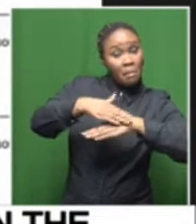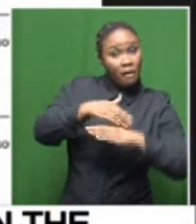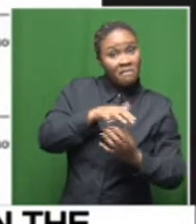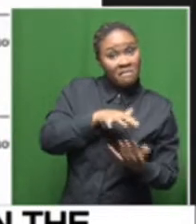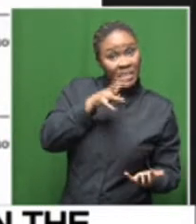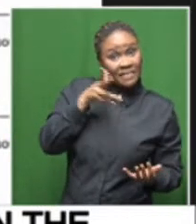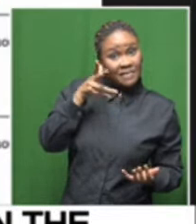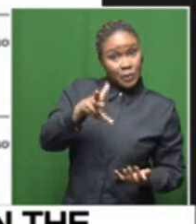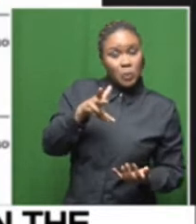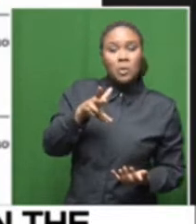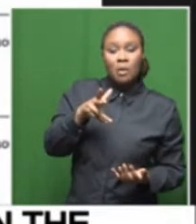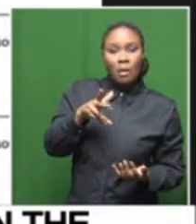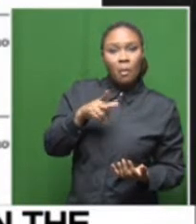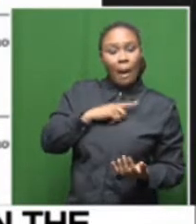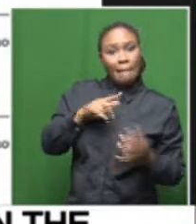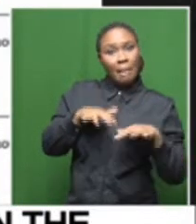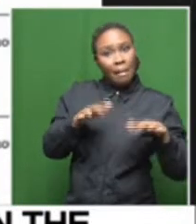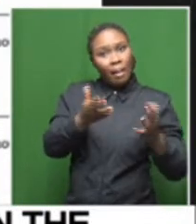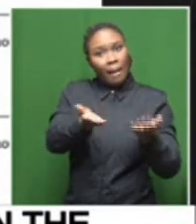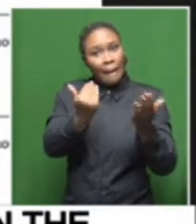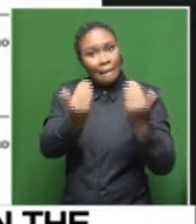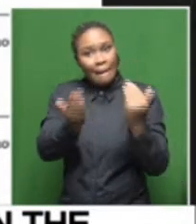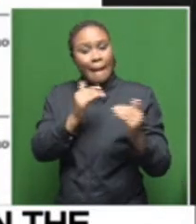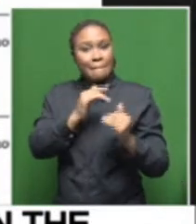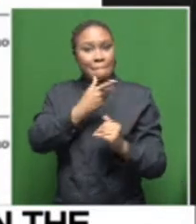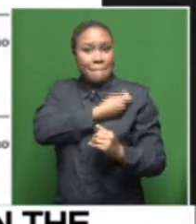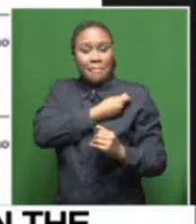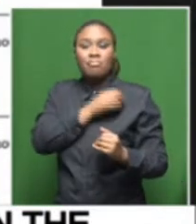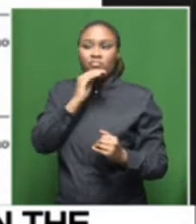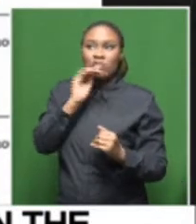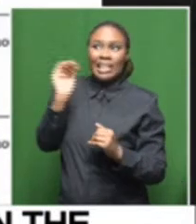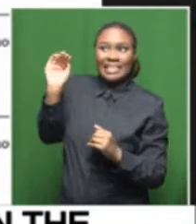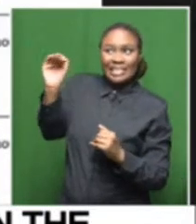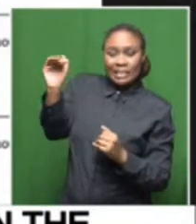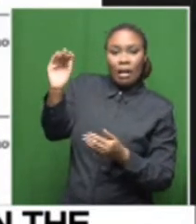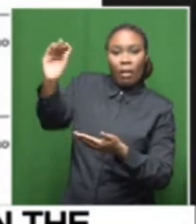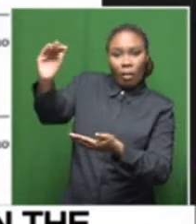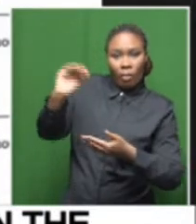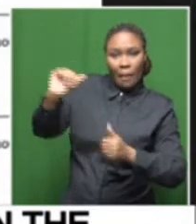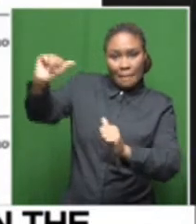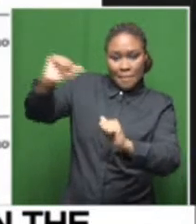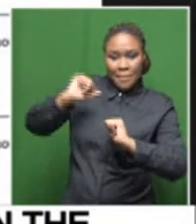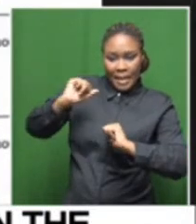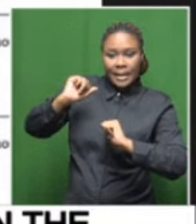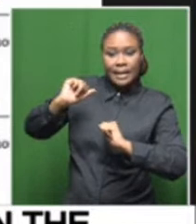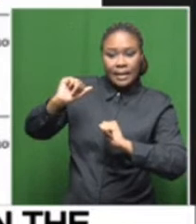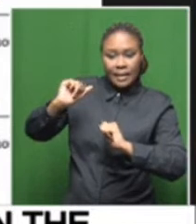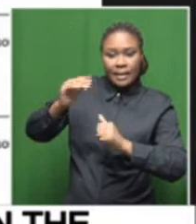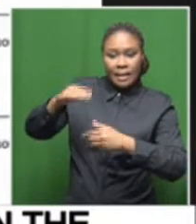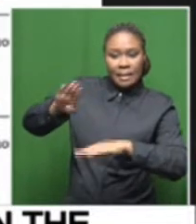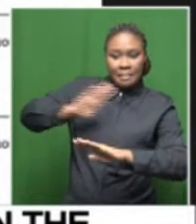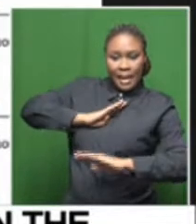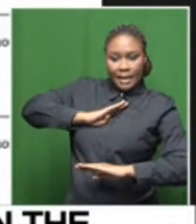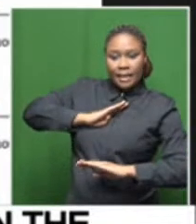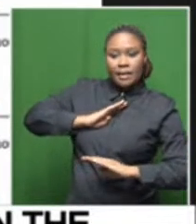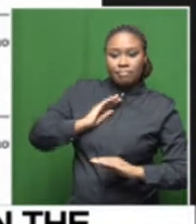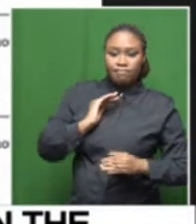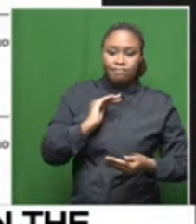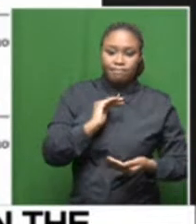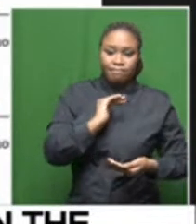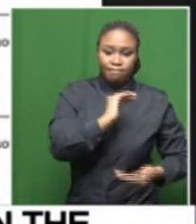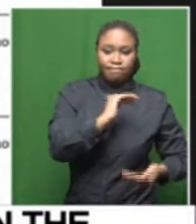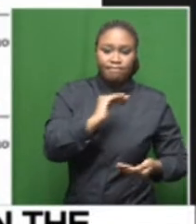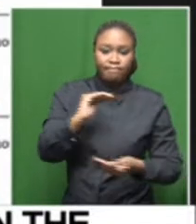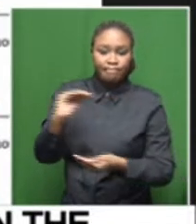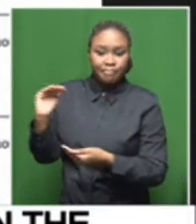doses, then we can get a return of those. So there's exchange program which is being discussed